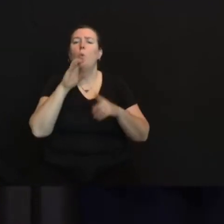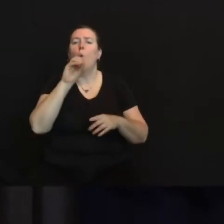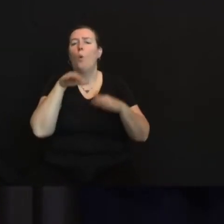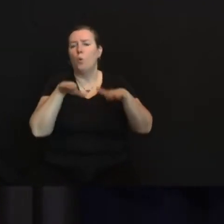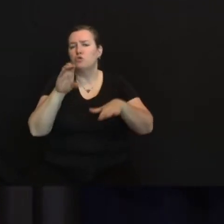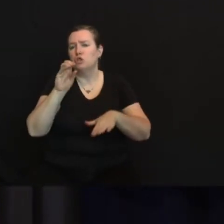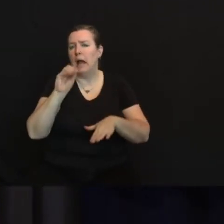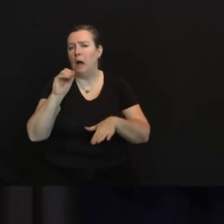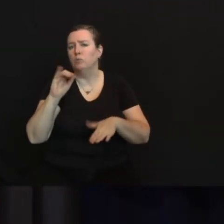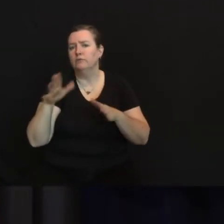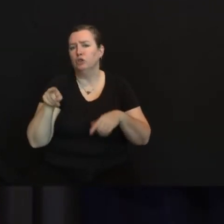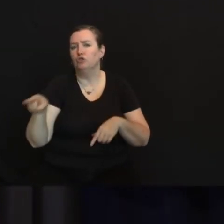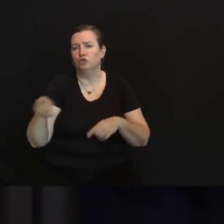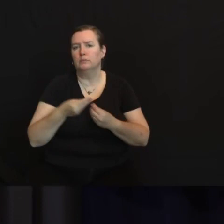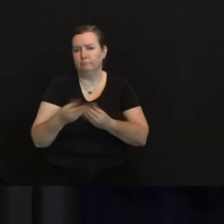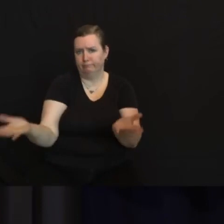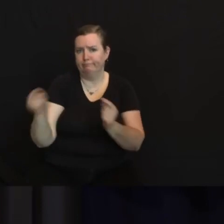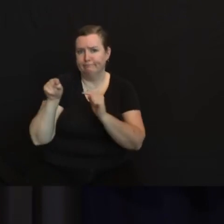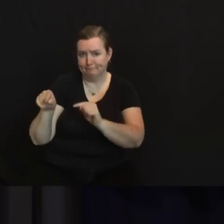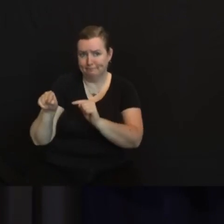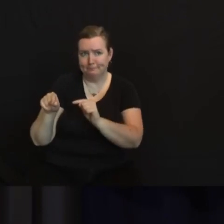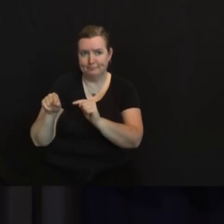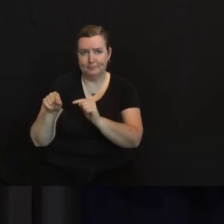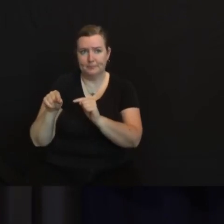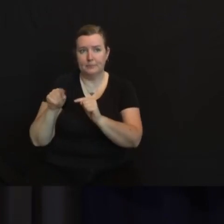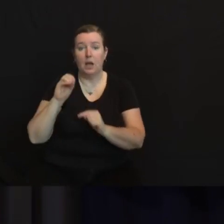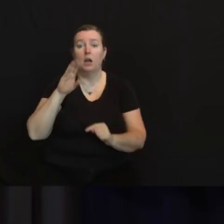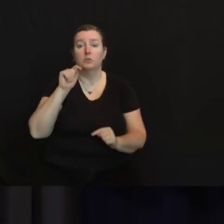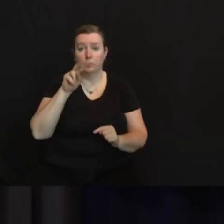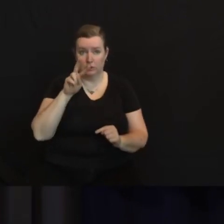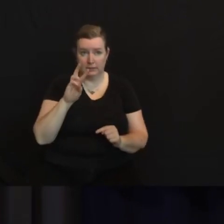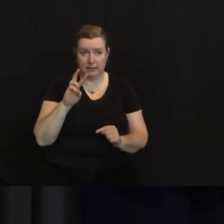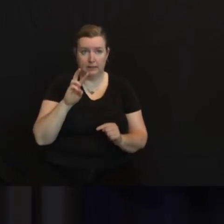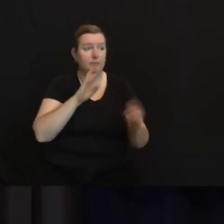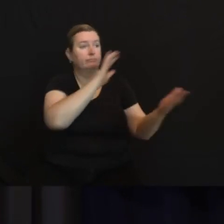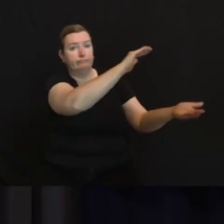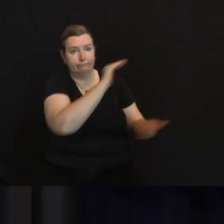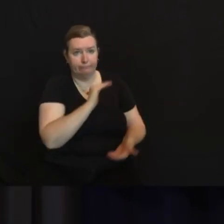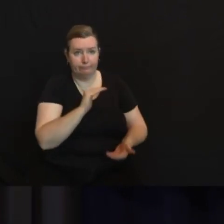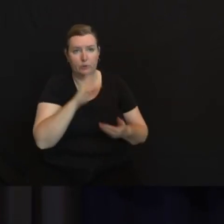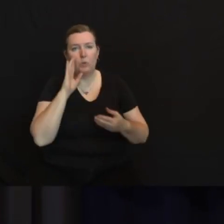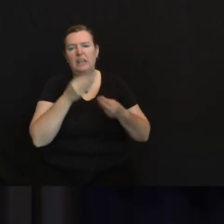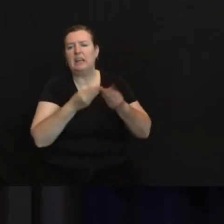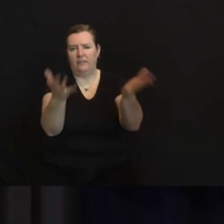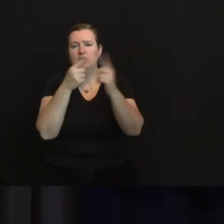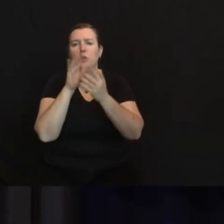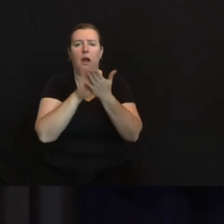October 26th. We hope to deploy to higher ed and some school districts.